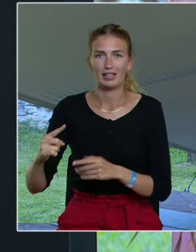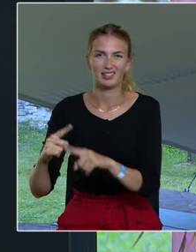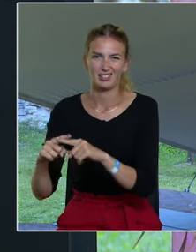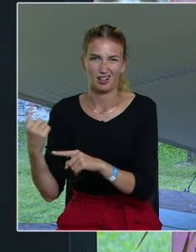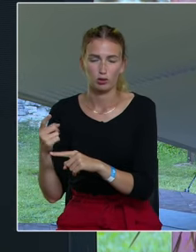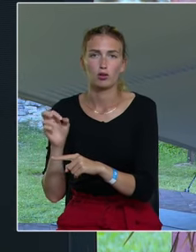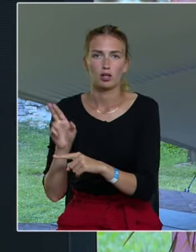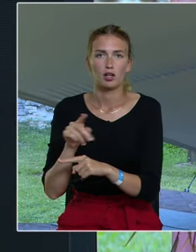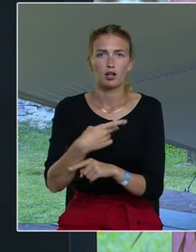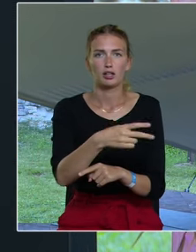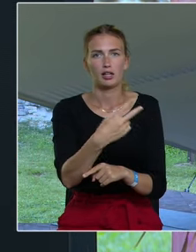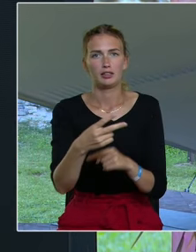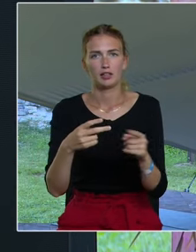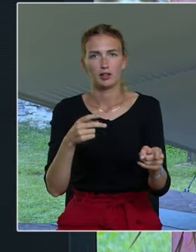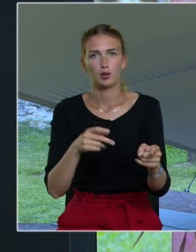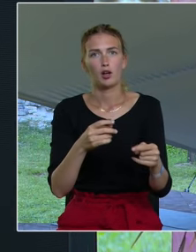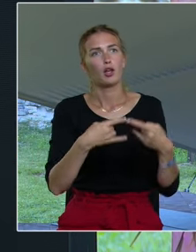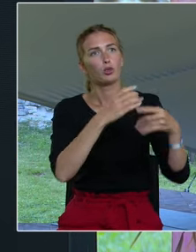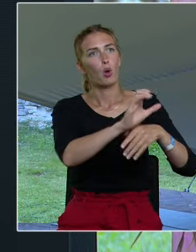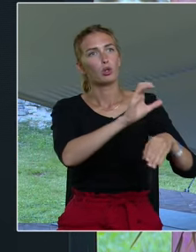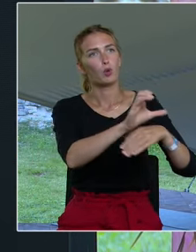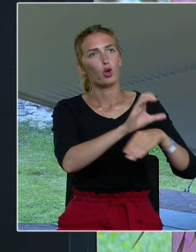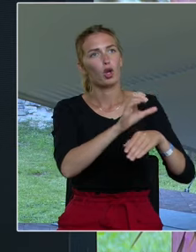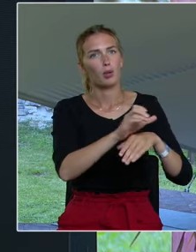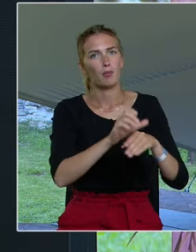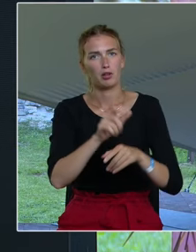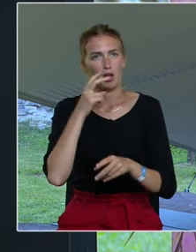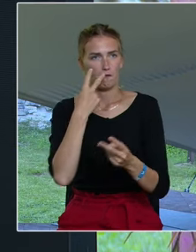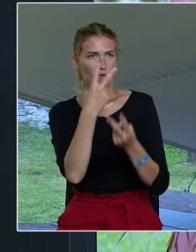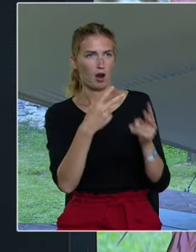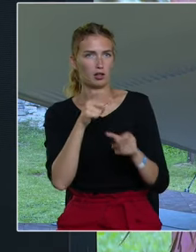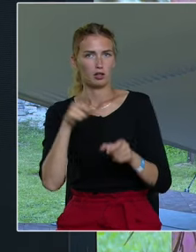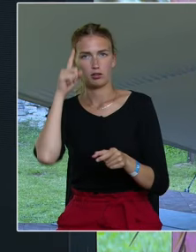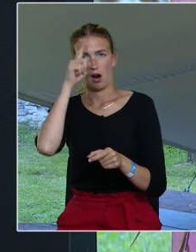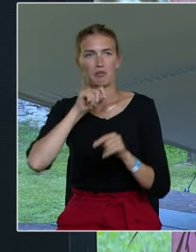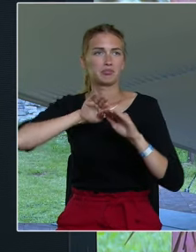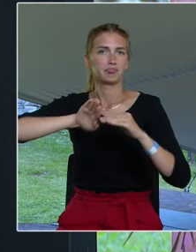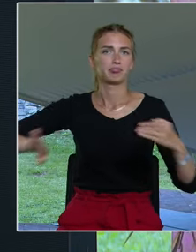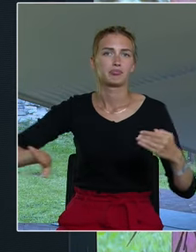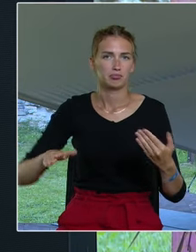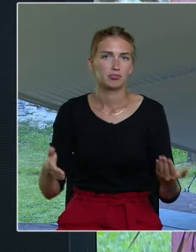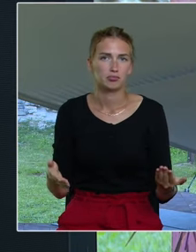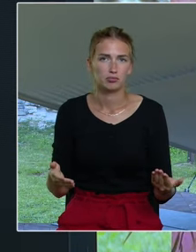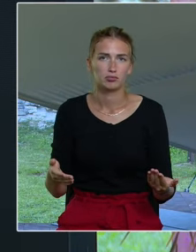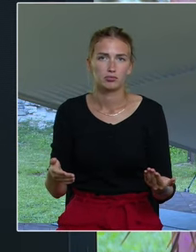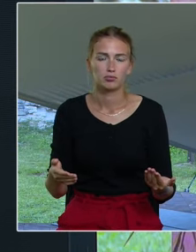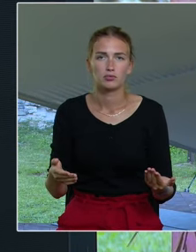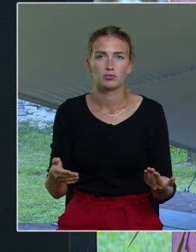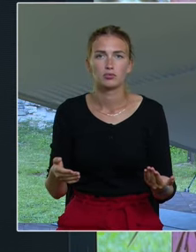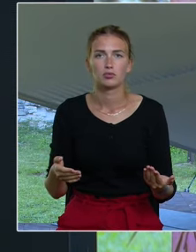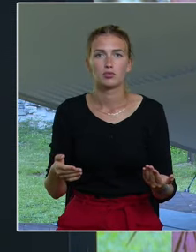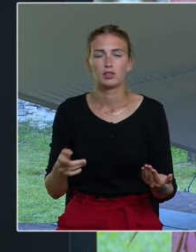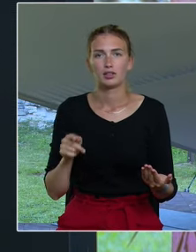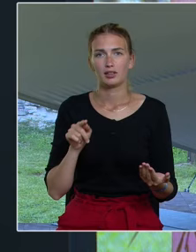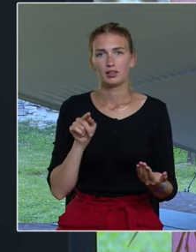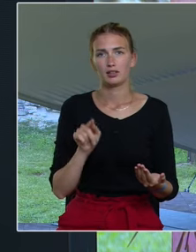regarded, then now everything is going towards community first, where you have to create some meaning and then make